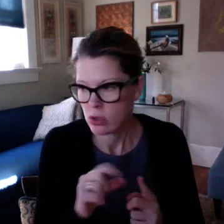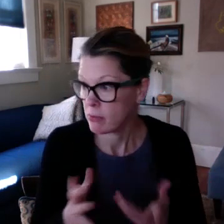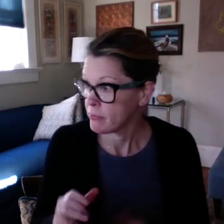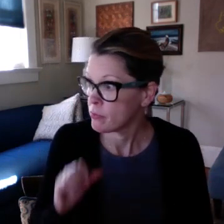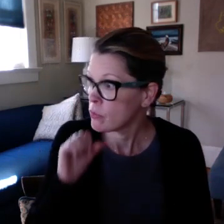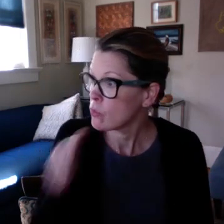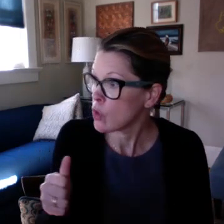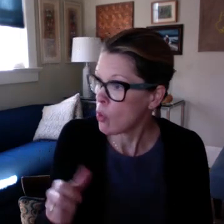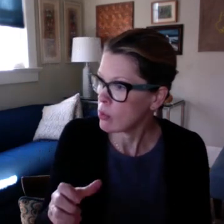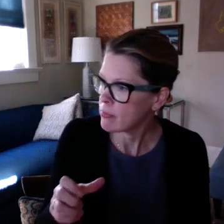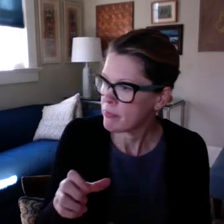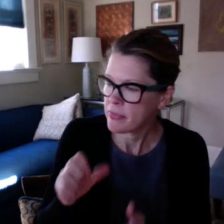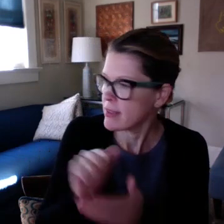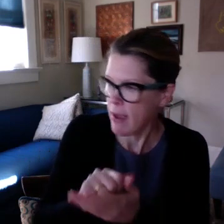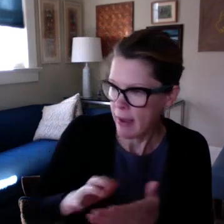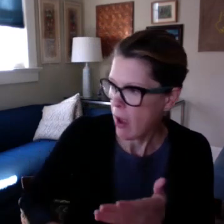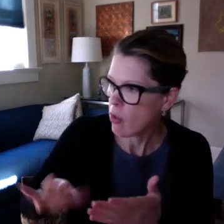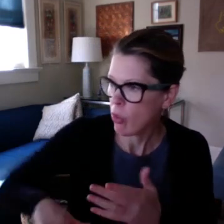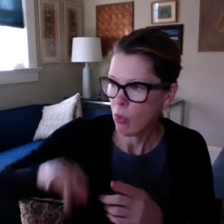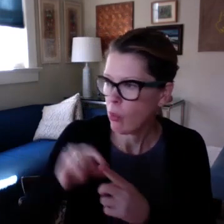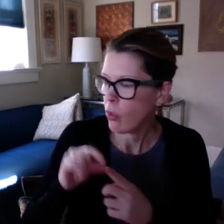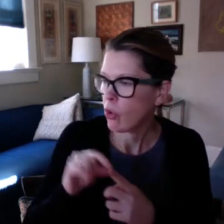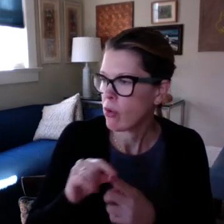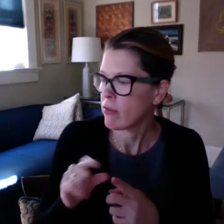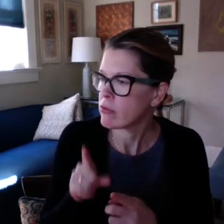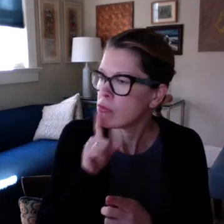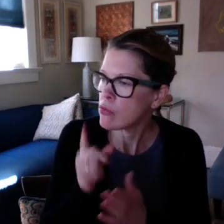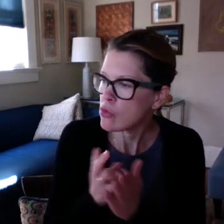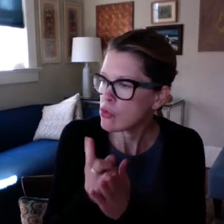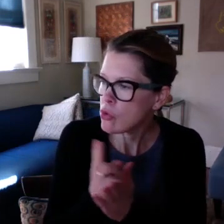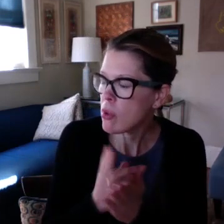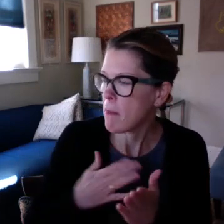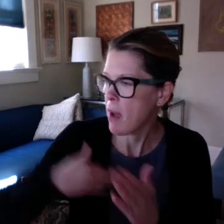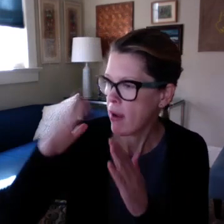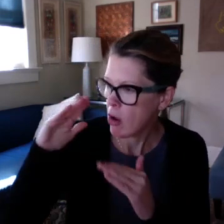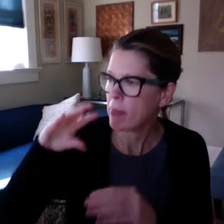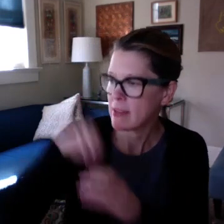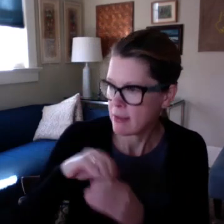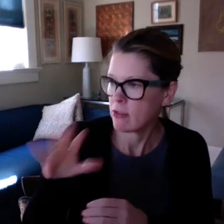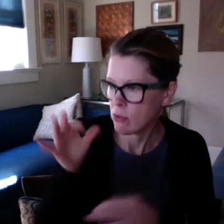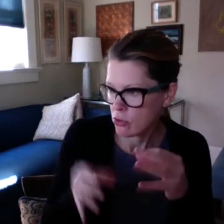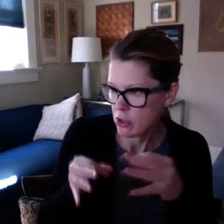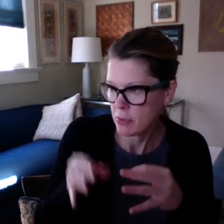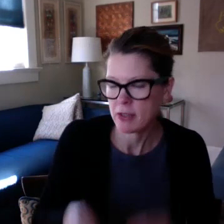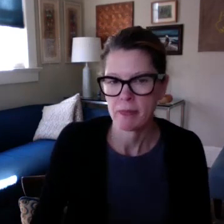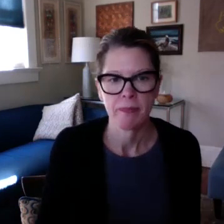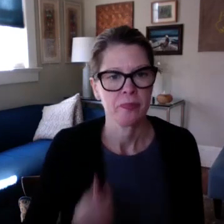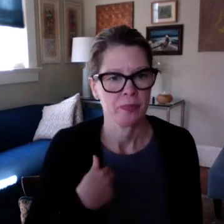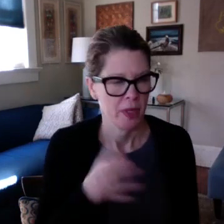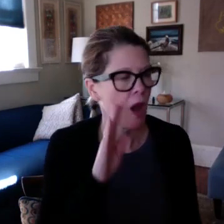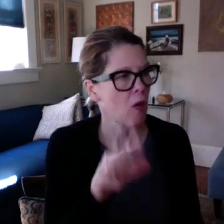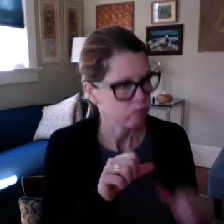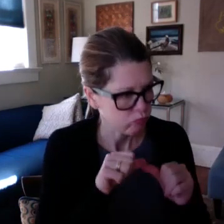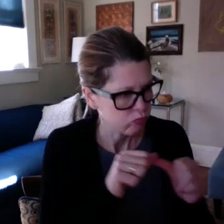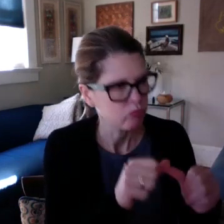of truth out of my mouth, for my hope is in your judgments. I shall continue to keep